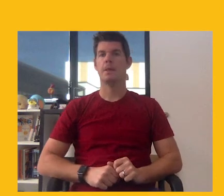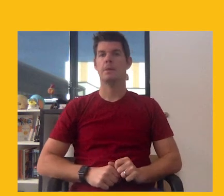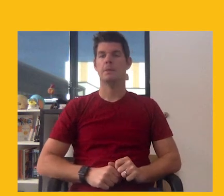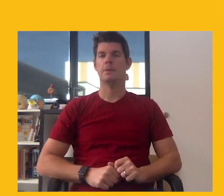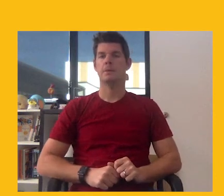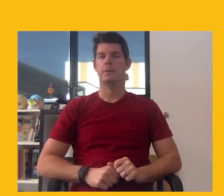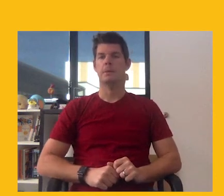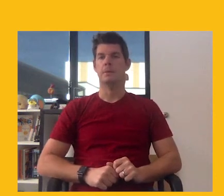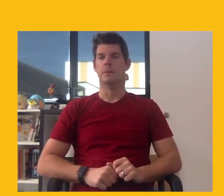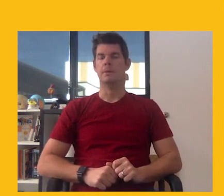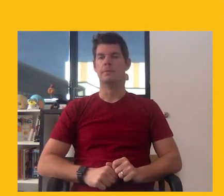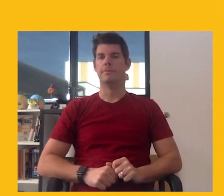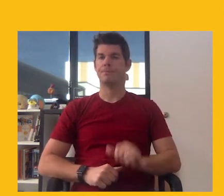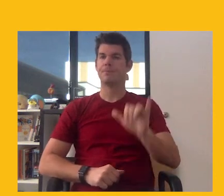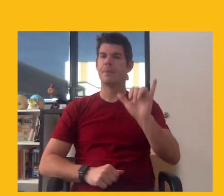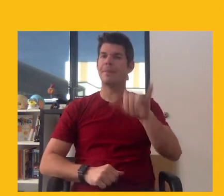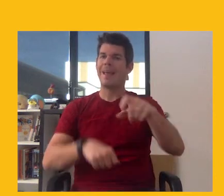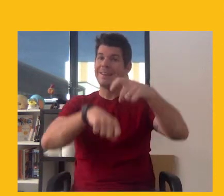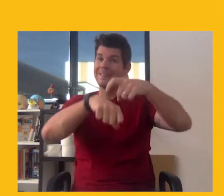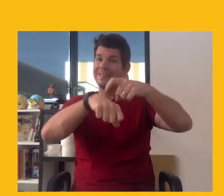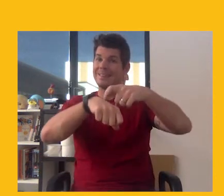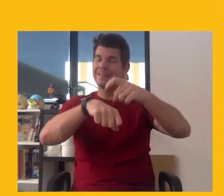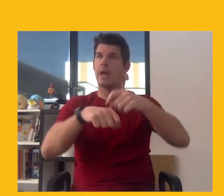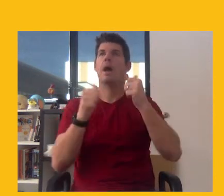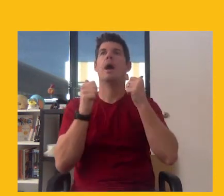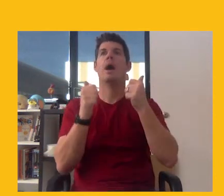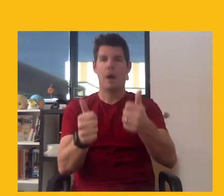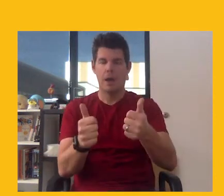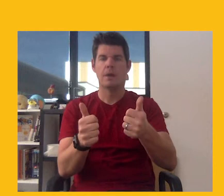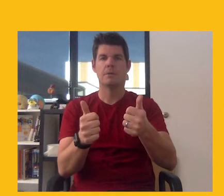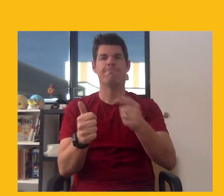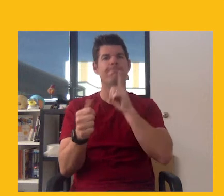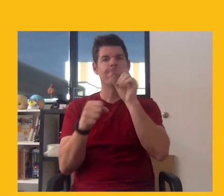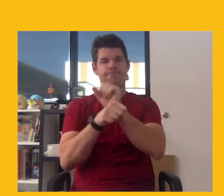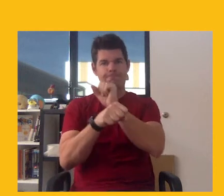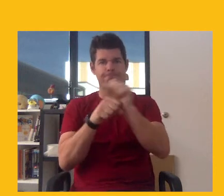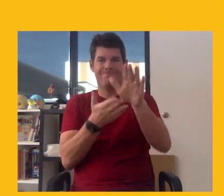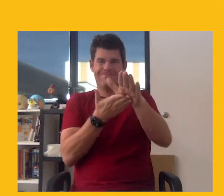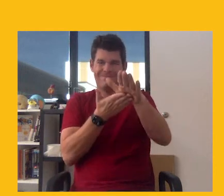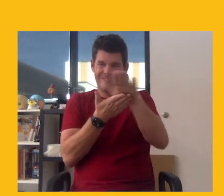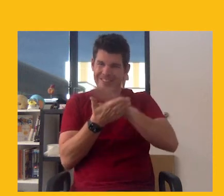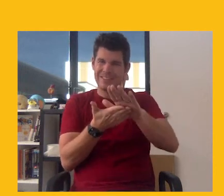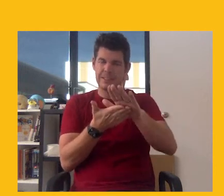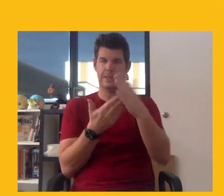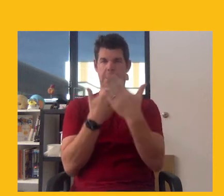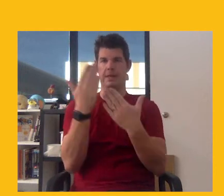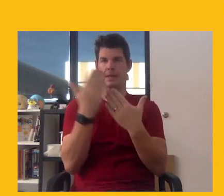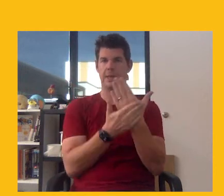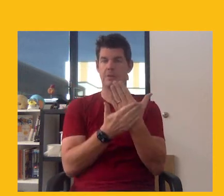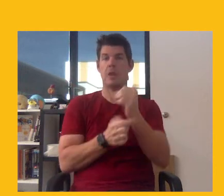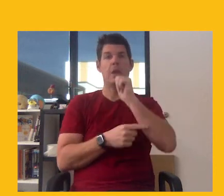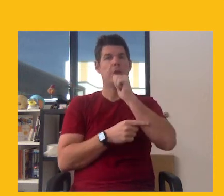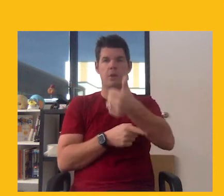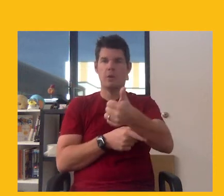that would be good to make sure that our hands are completely washed and they're not going to be spreading any kind of